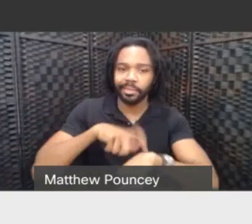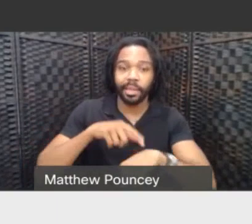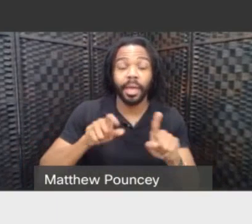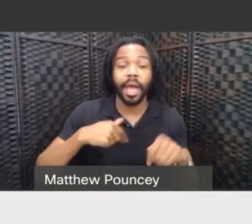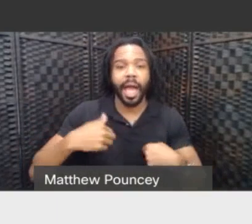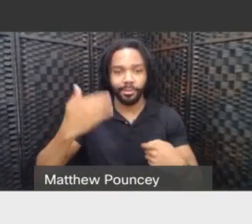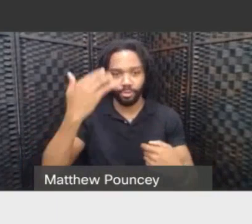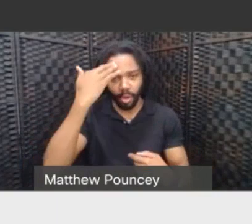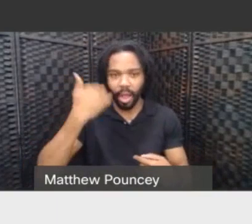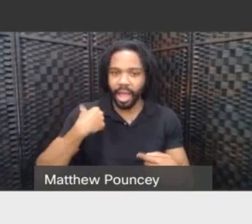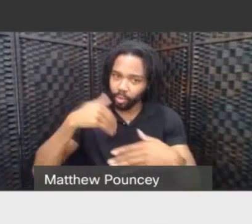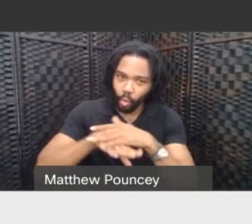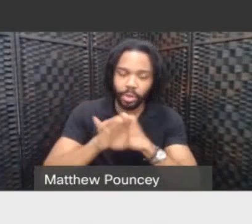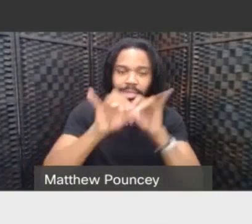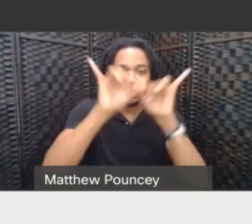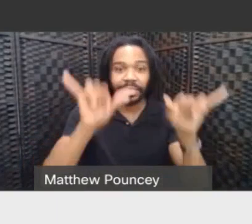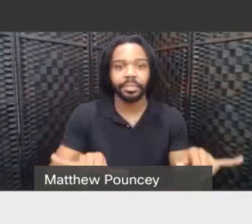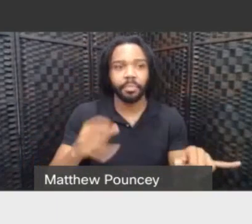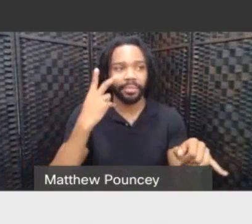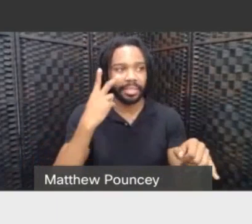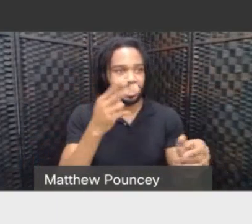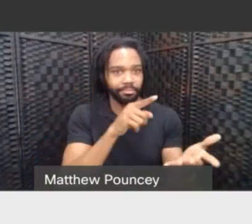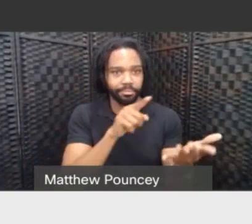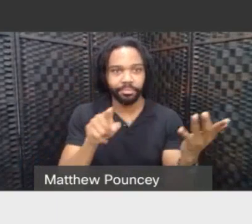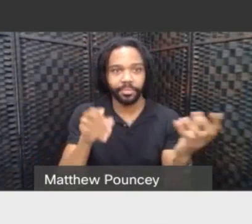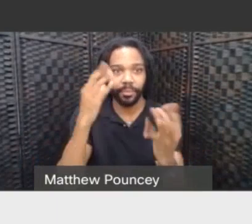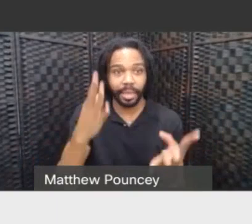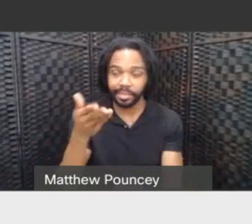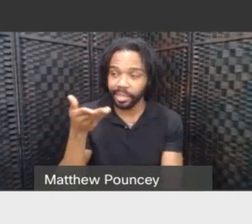new system looking at booster information, so it is there.